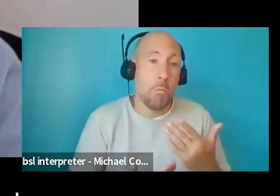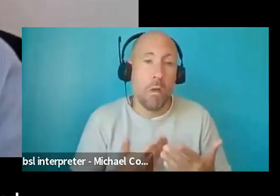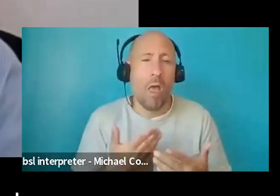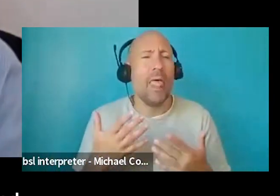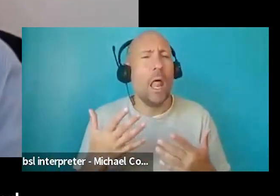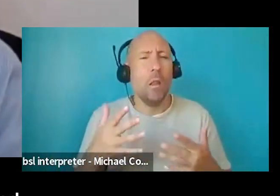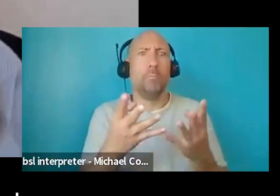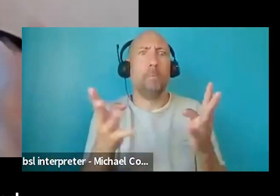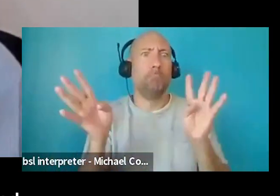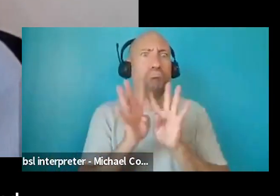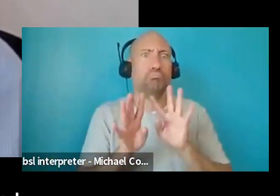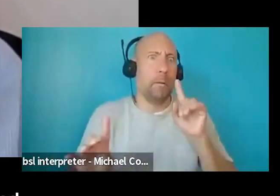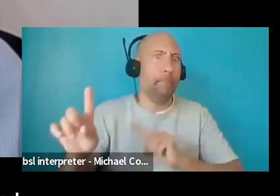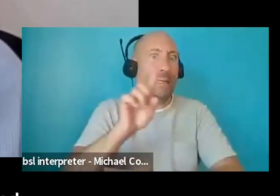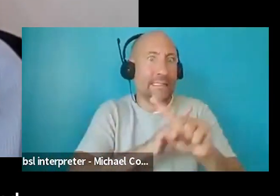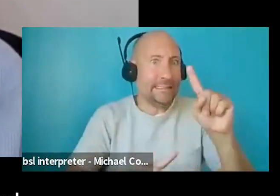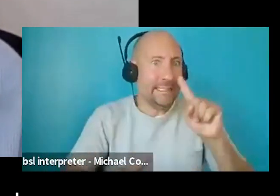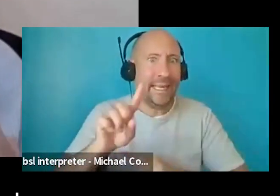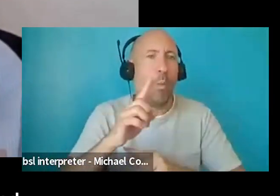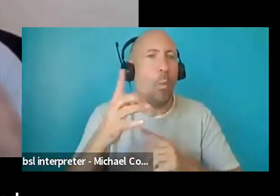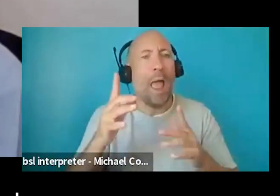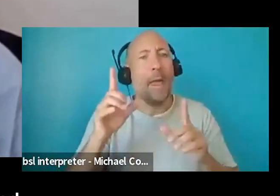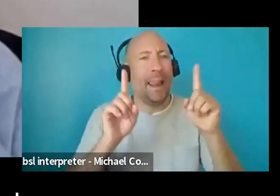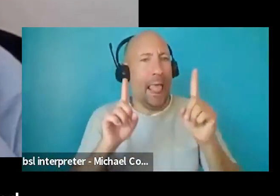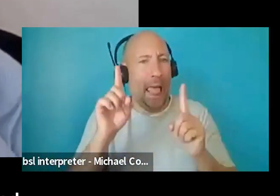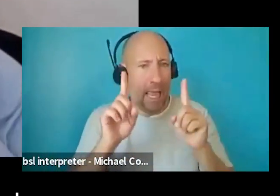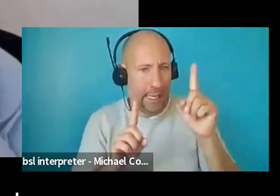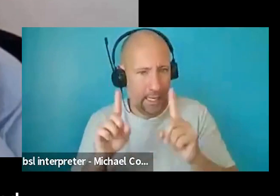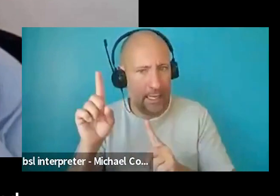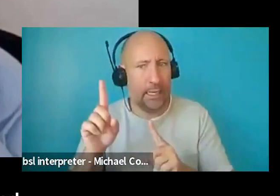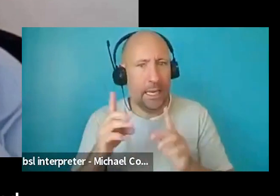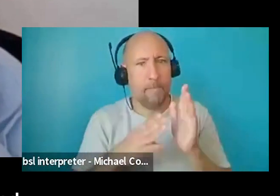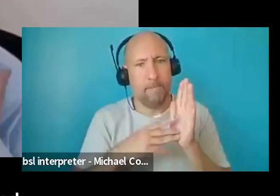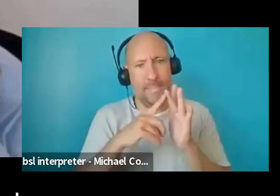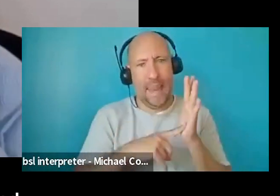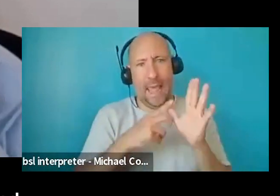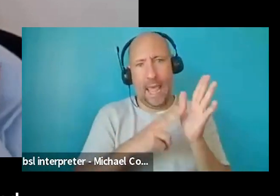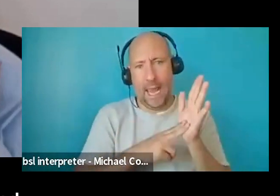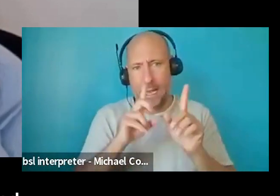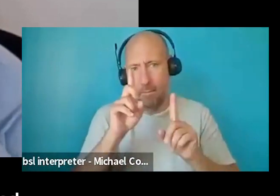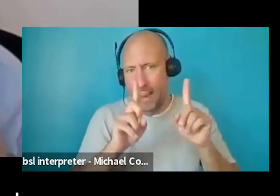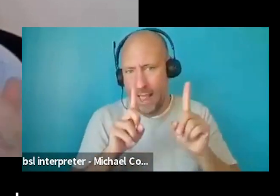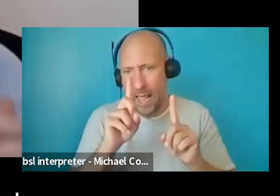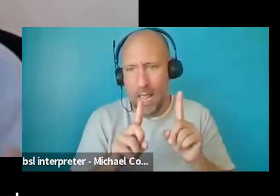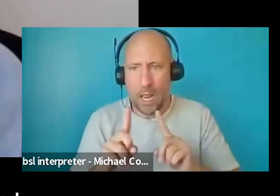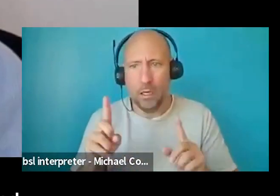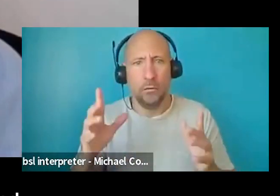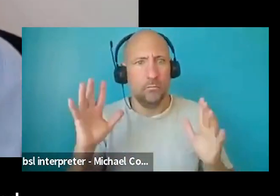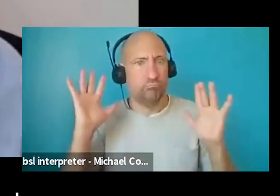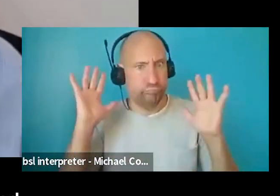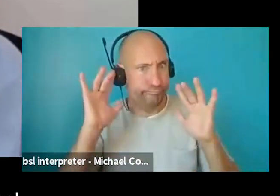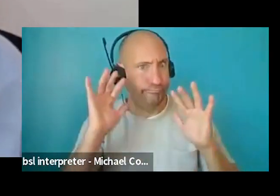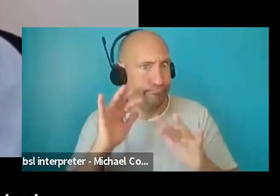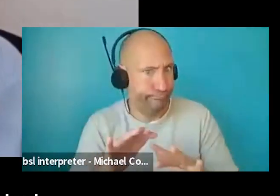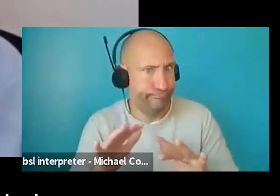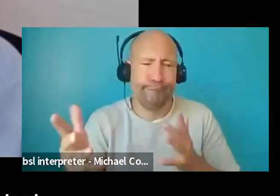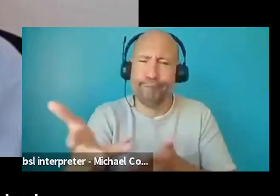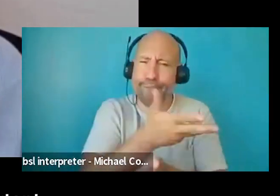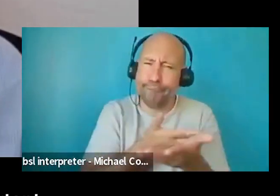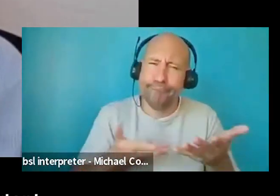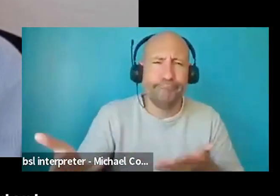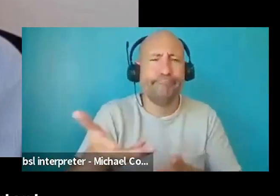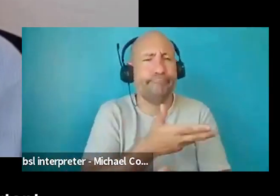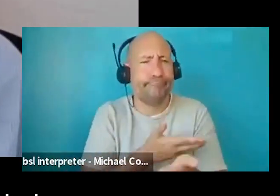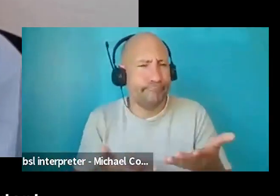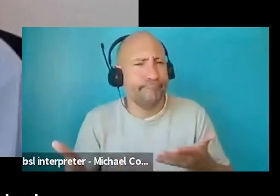meeting was organized in Milan, Presenti Visibili, Visible Present Time, and